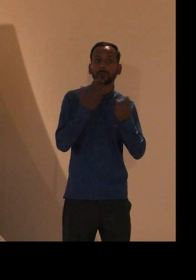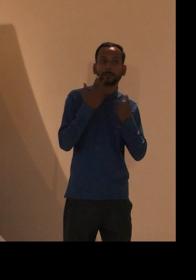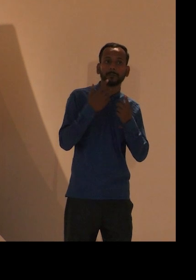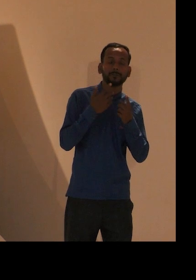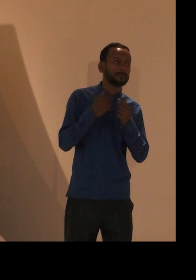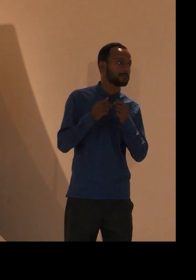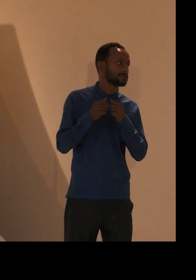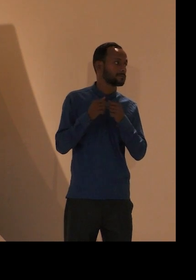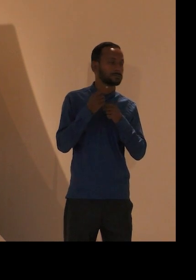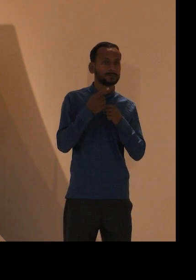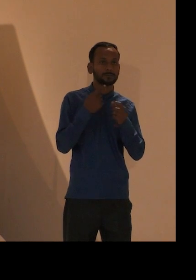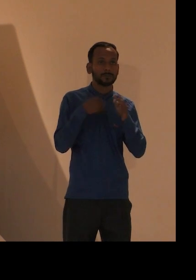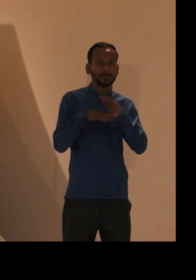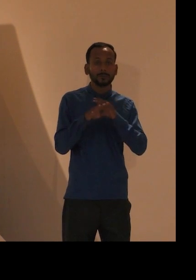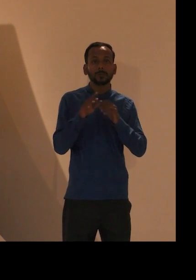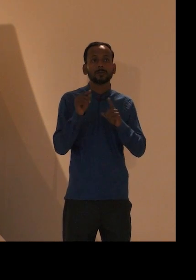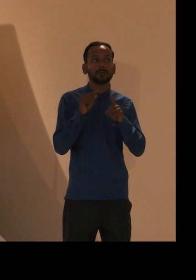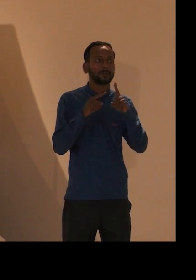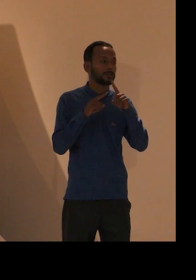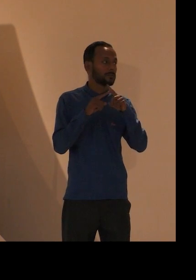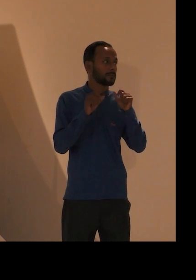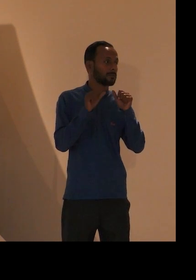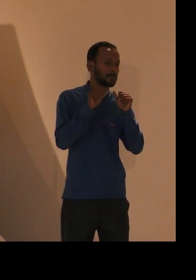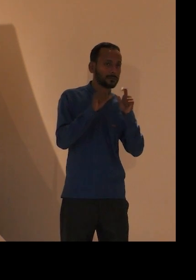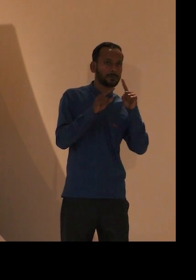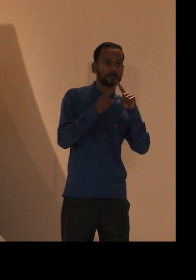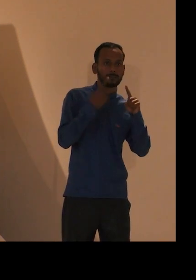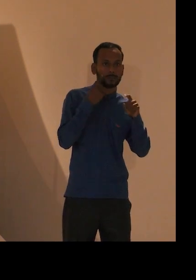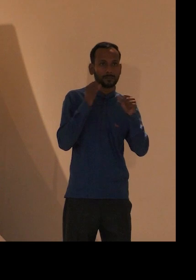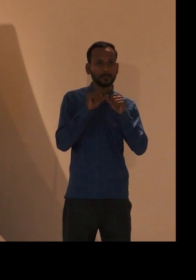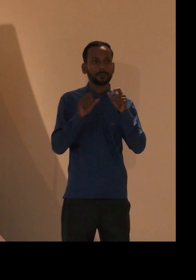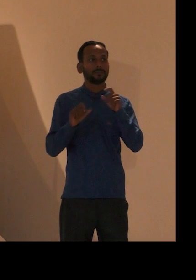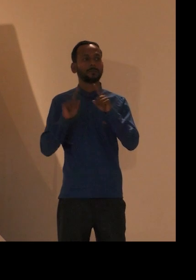display in the Victoria Memorial Hall, and also